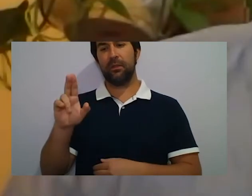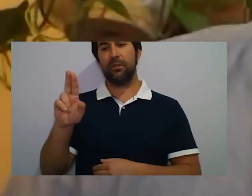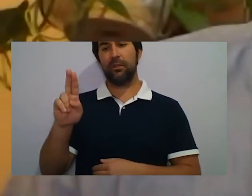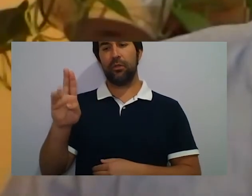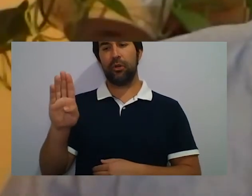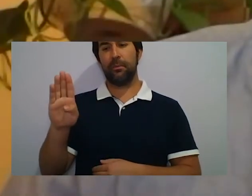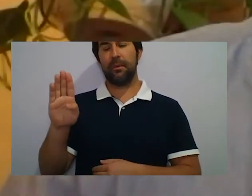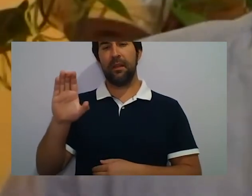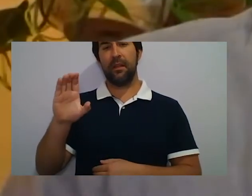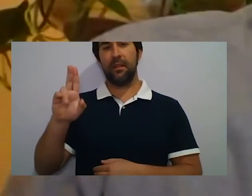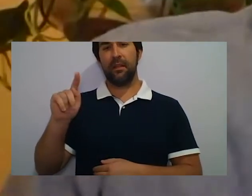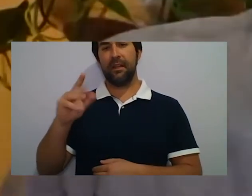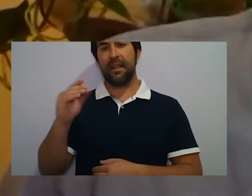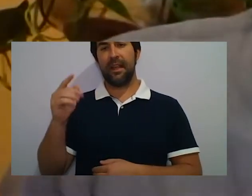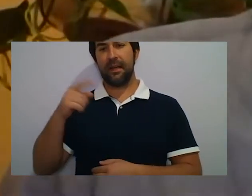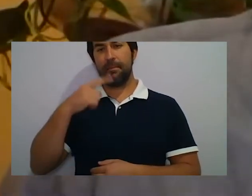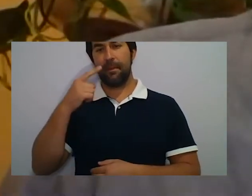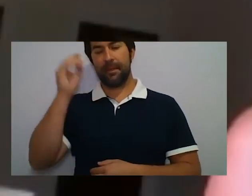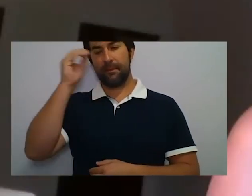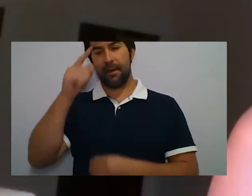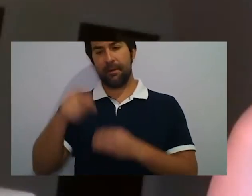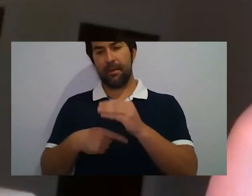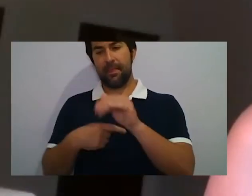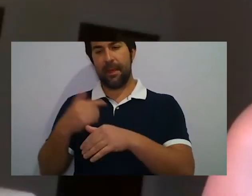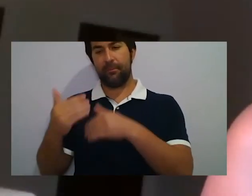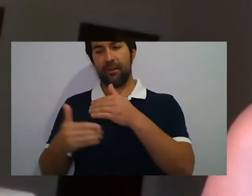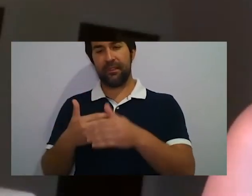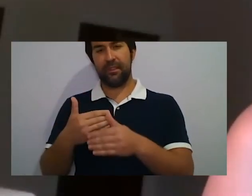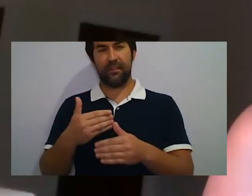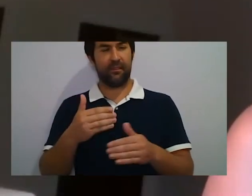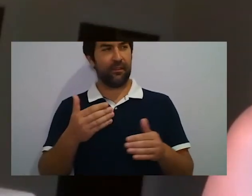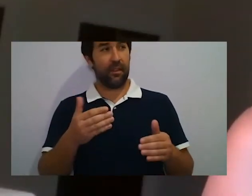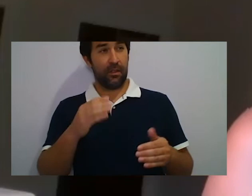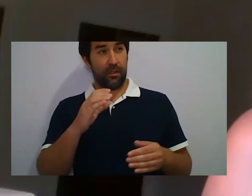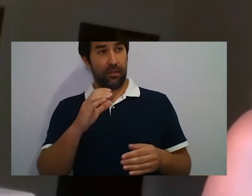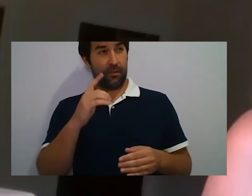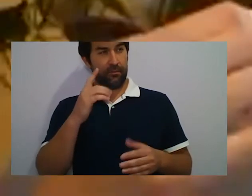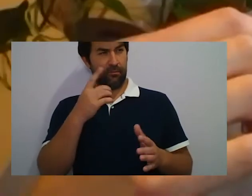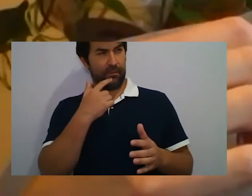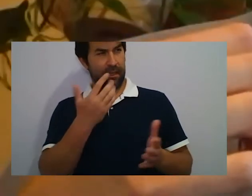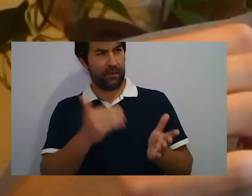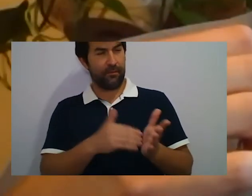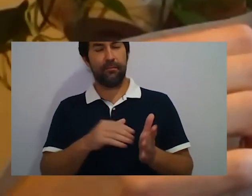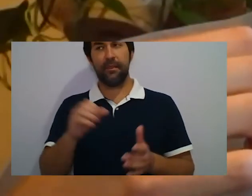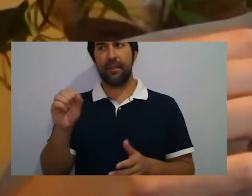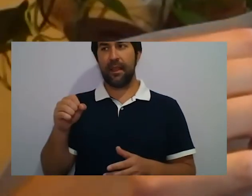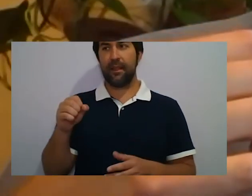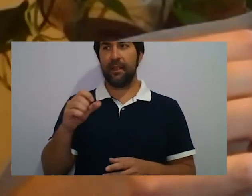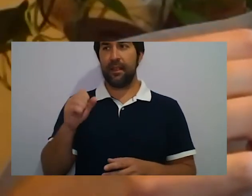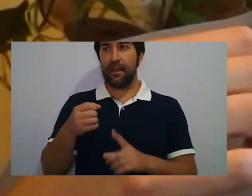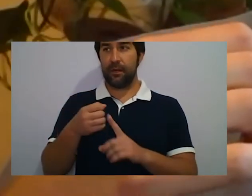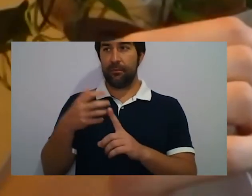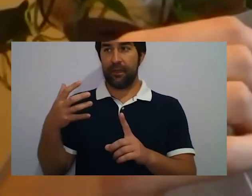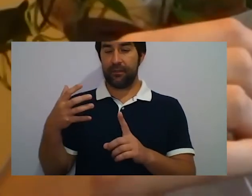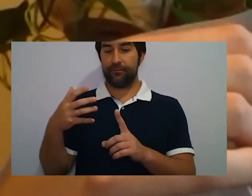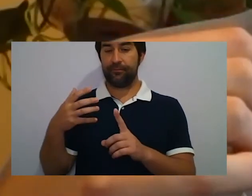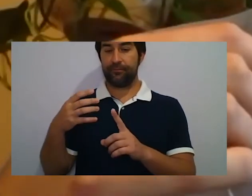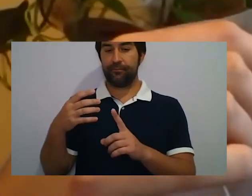a capital budget item. It's a bit of an unusual topic, because there are many different